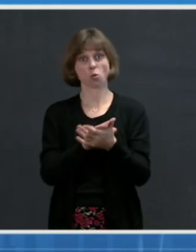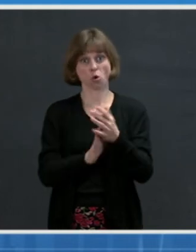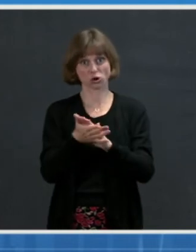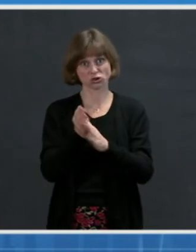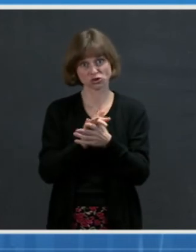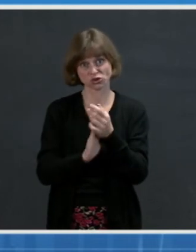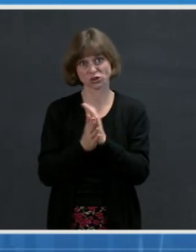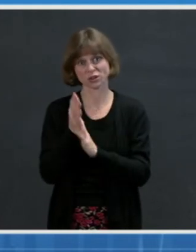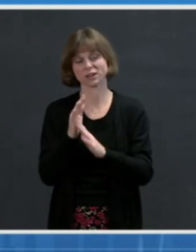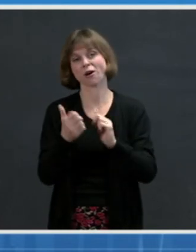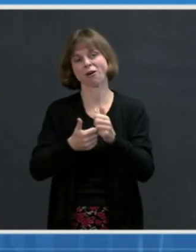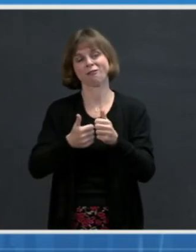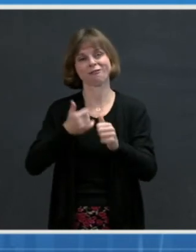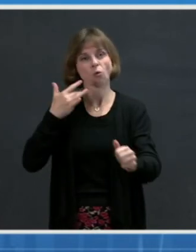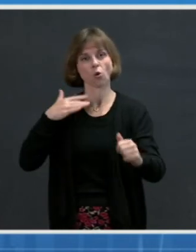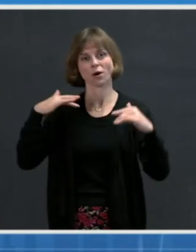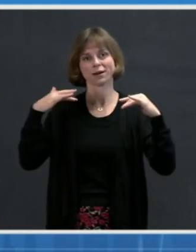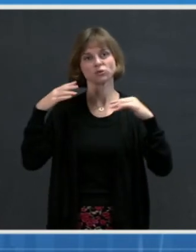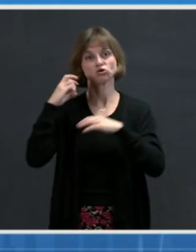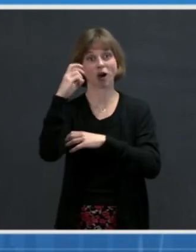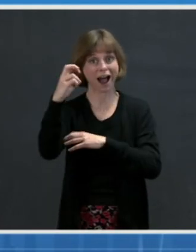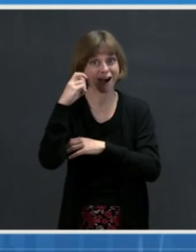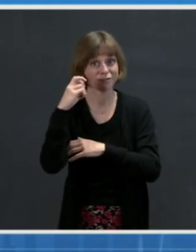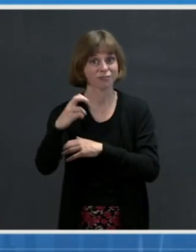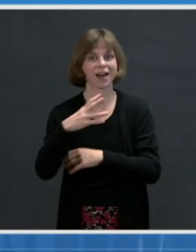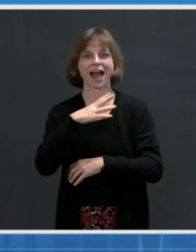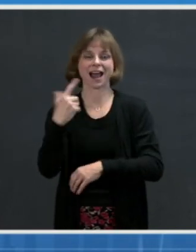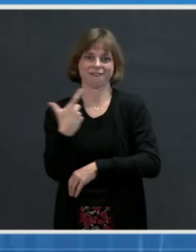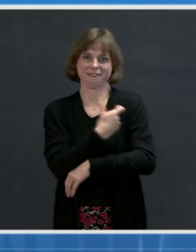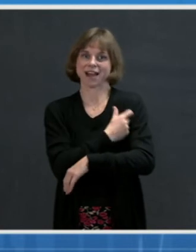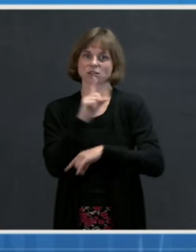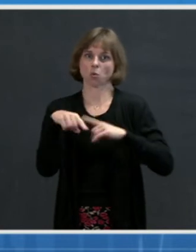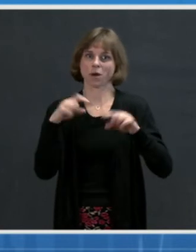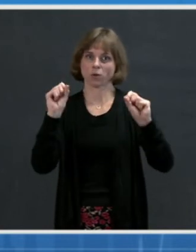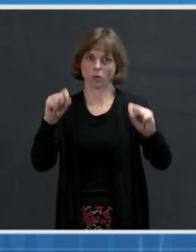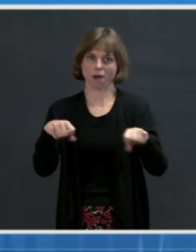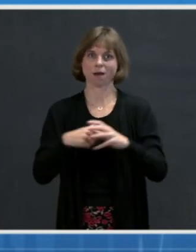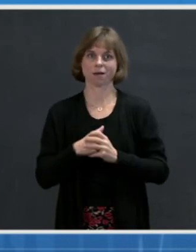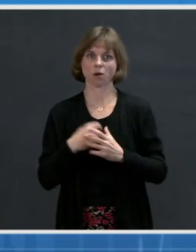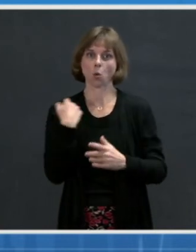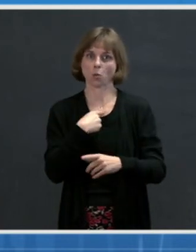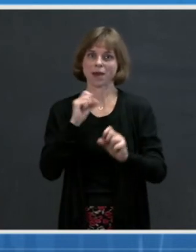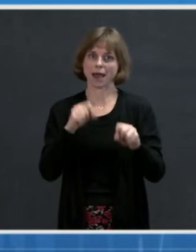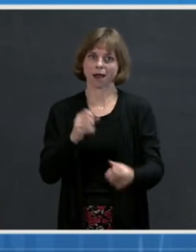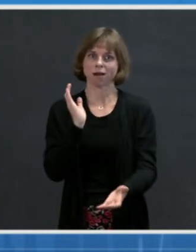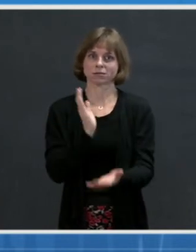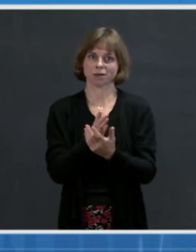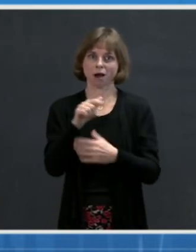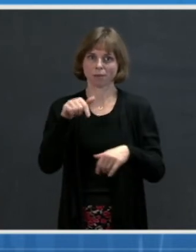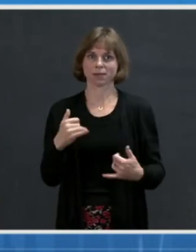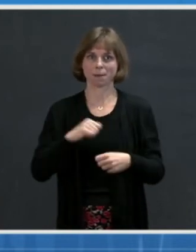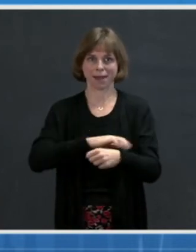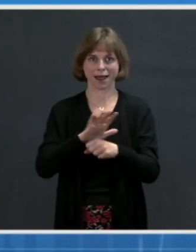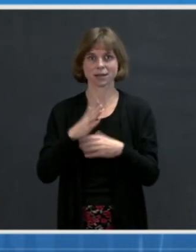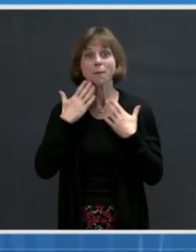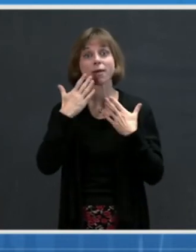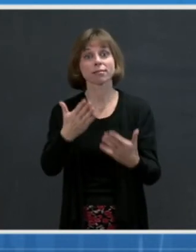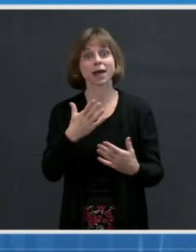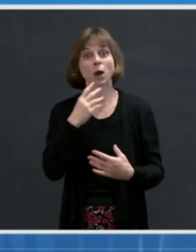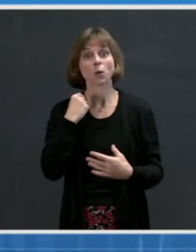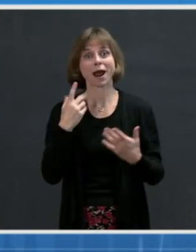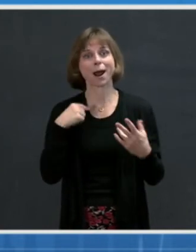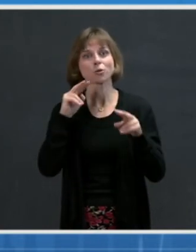avoiding crowds and travel, and getting vaccinated when it's available, we can bring an end to this pandemic. Thank you. I, of course, look